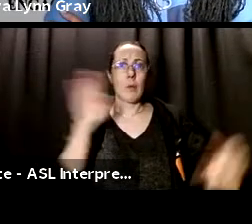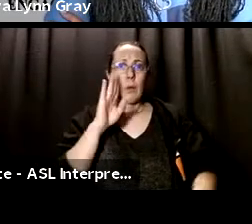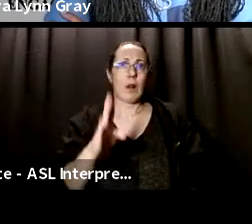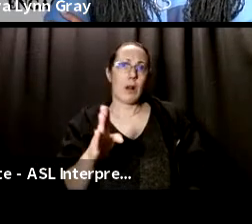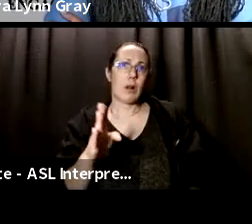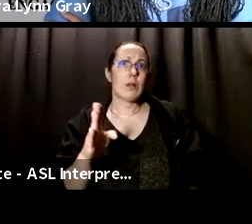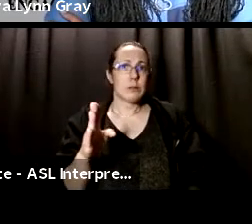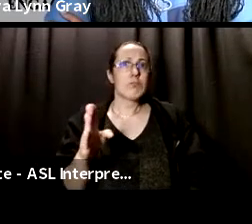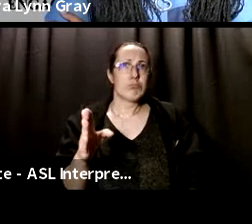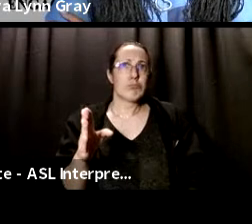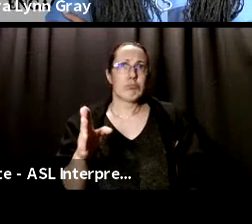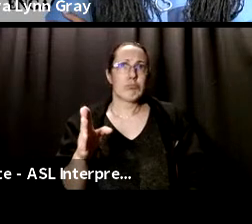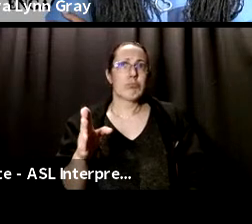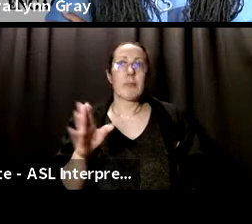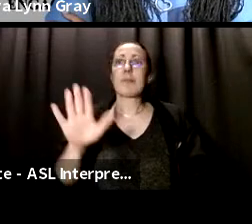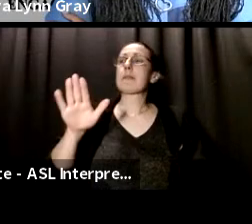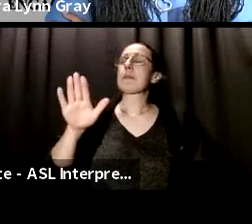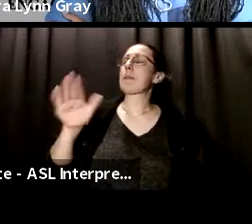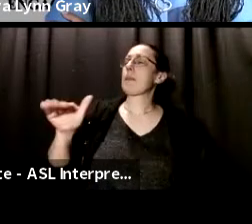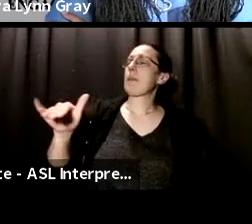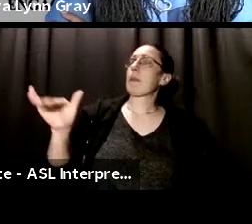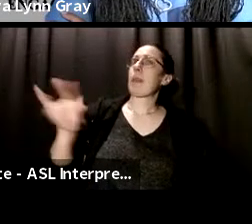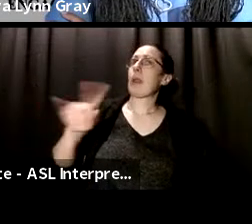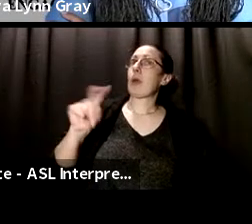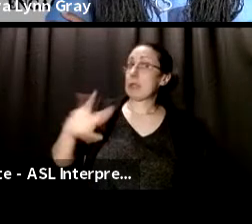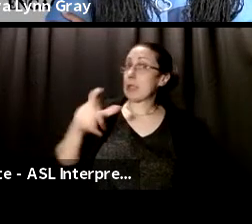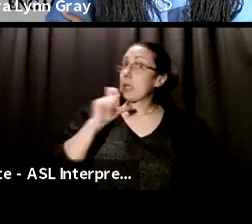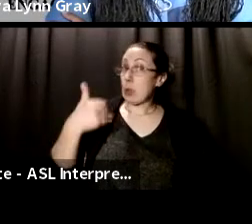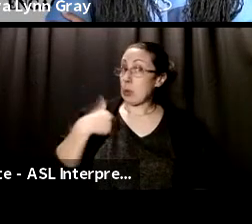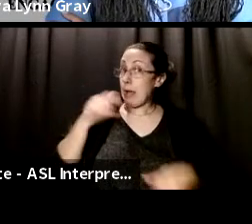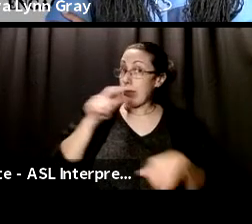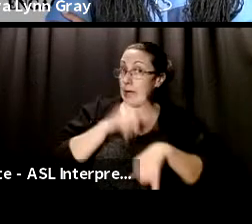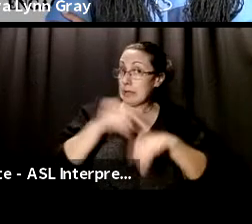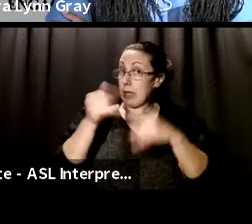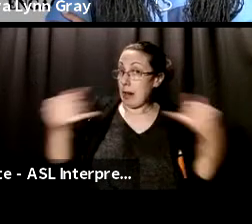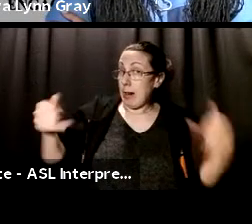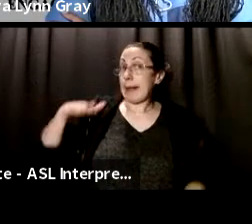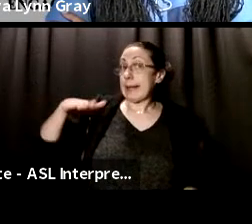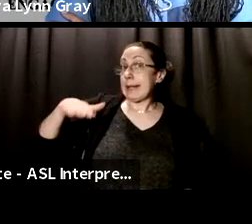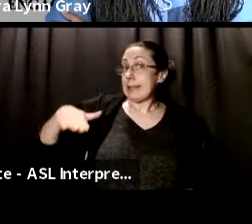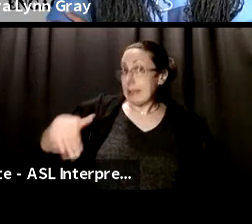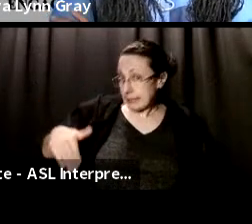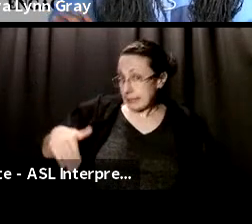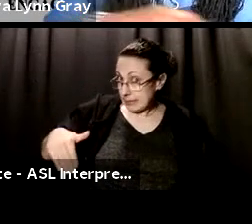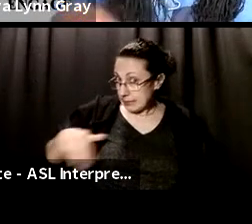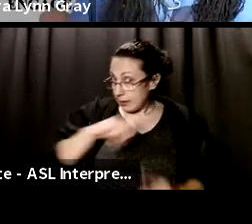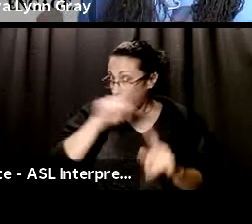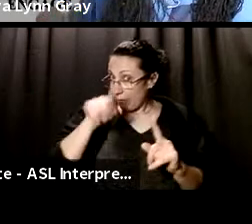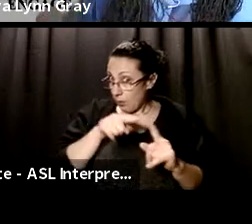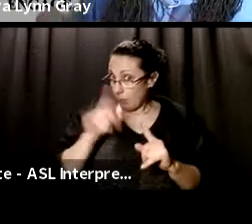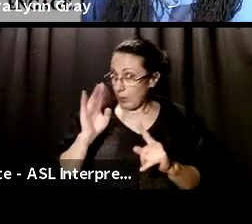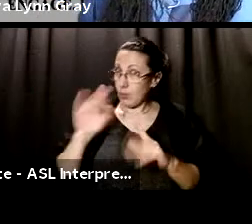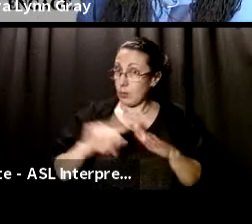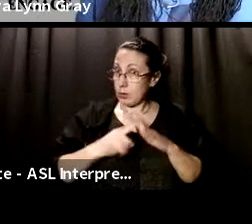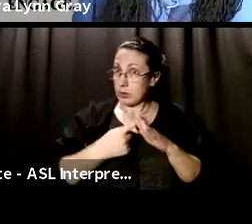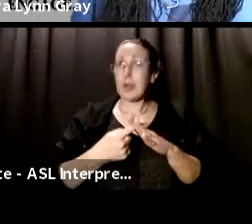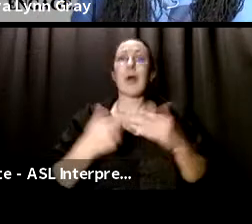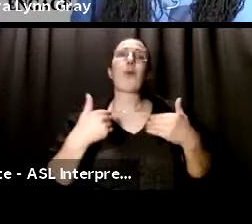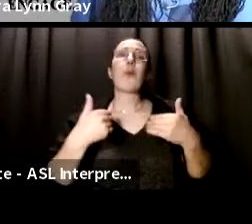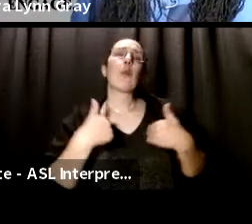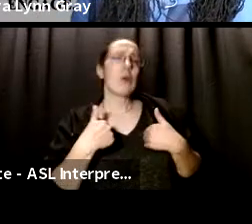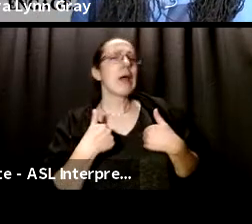So Mrs. Thomas, do we not have a timeline yet for when these services will begin? We do have